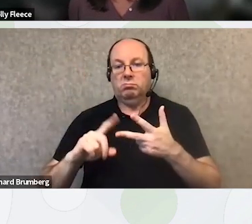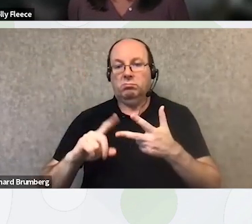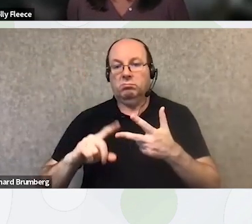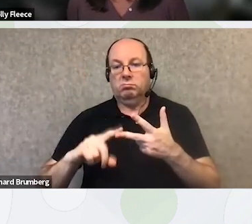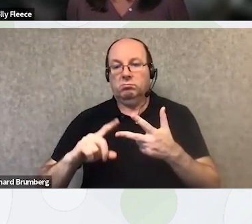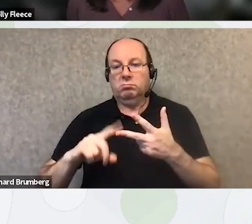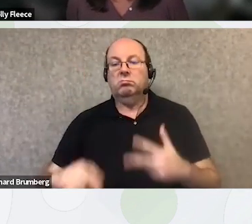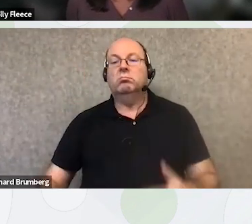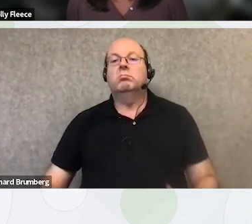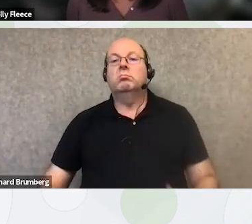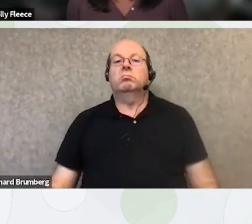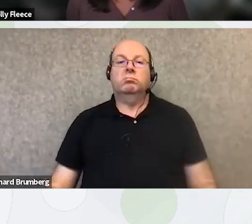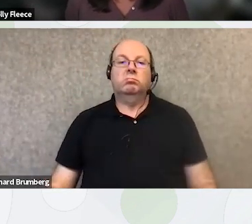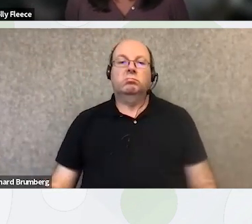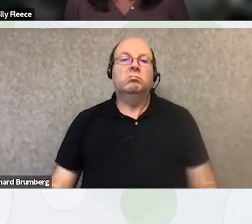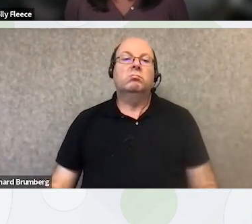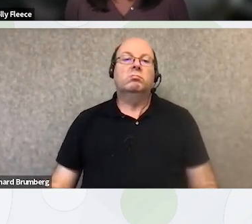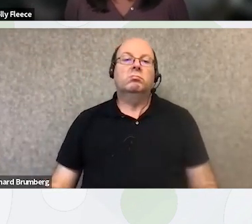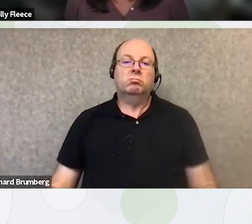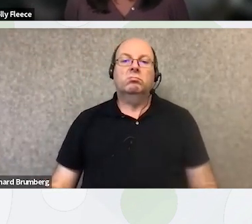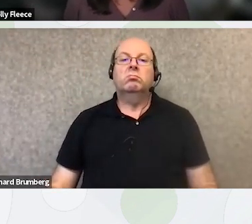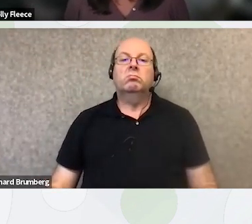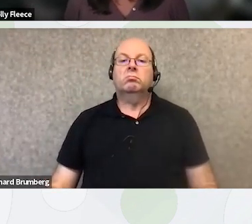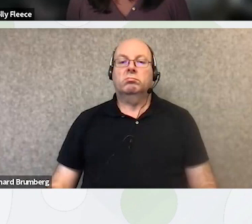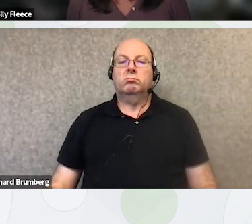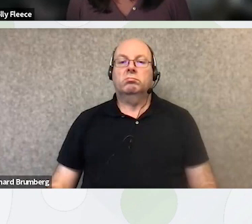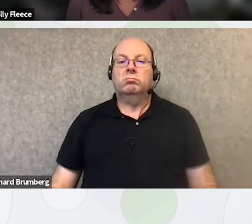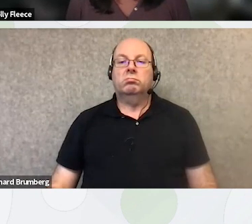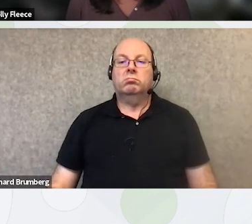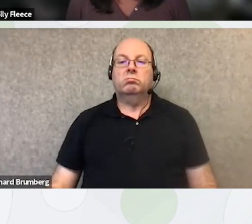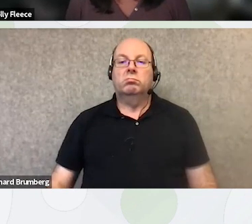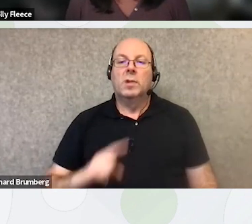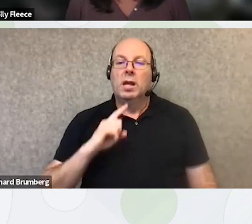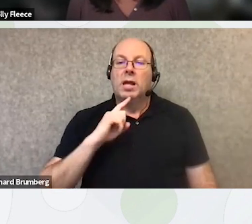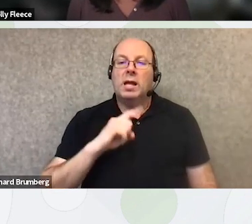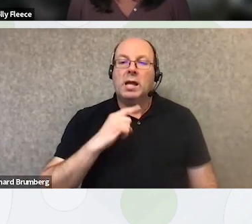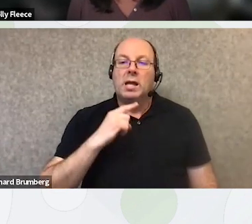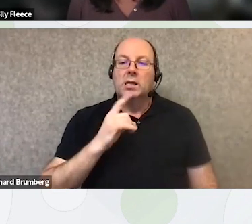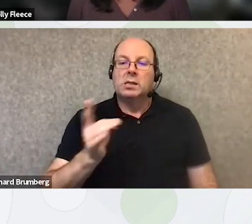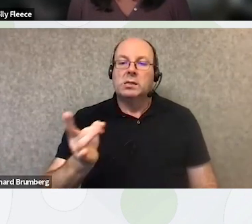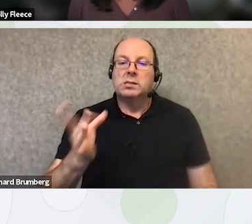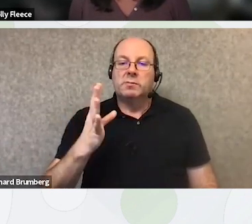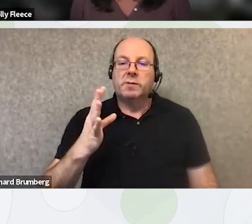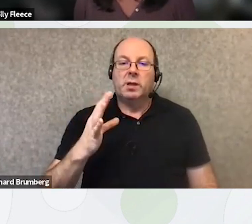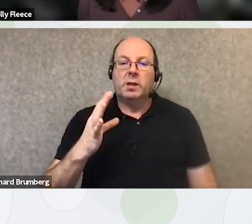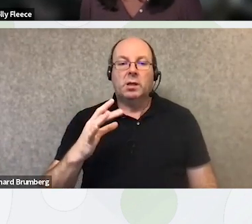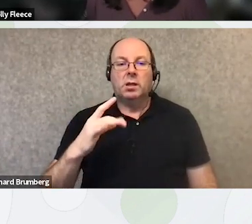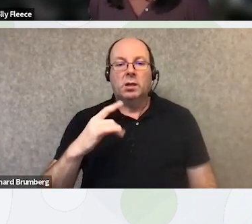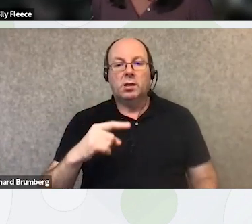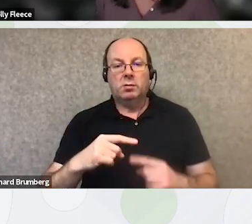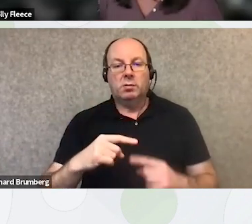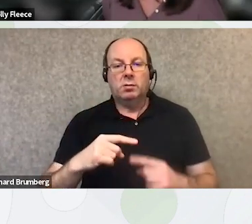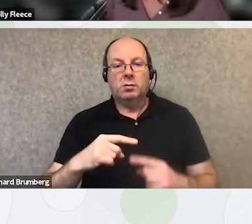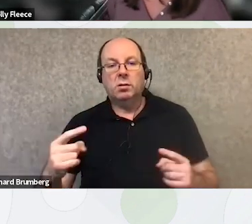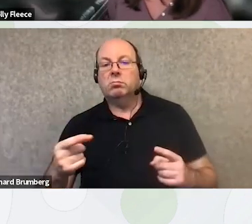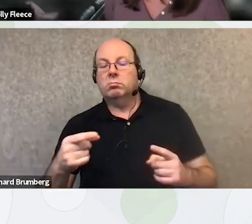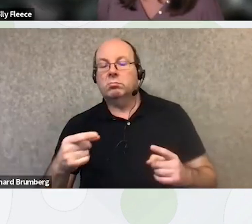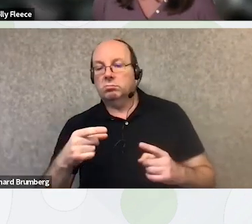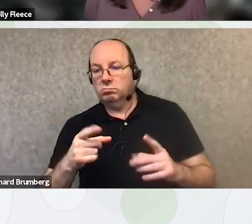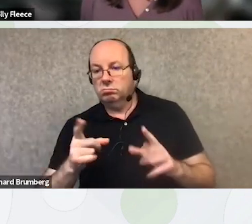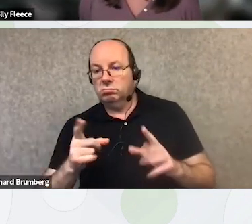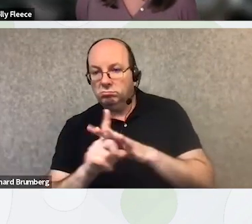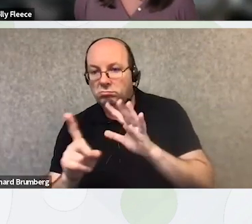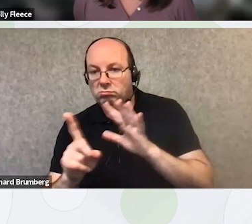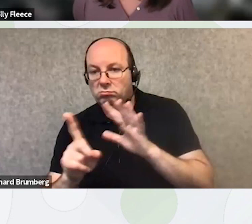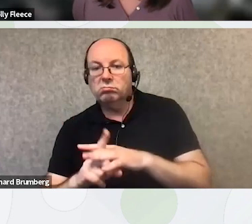relative risk of severe adverse events, thinking about untowed medical